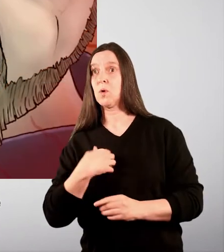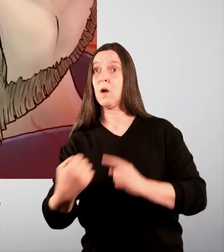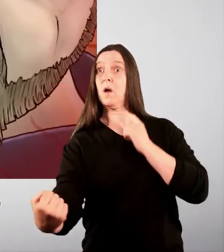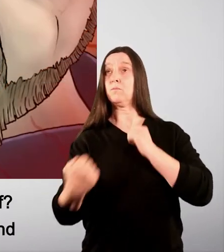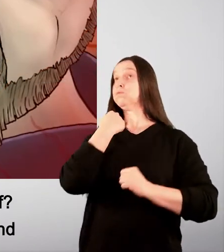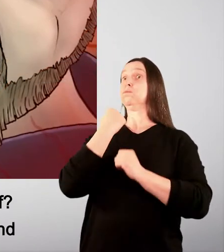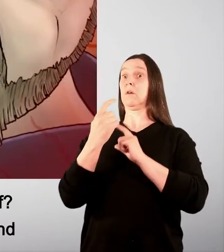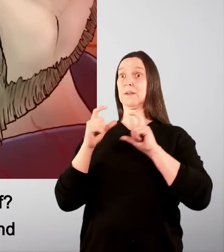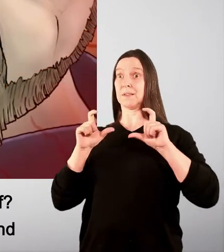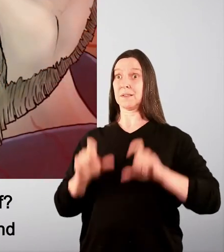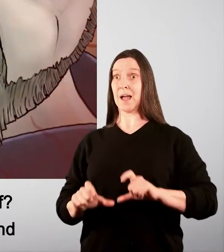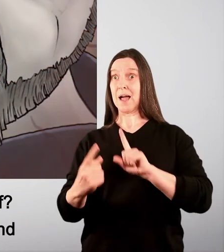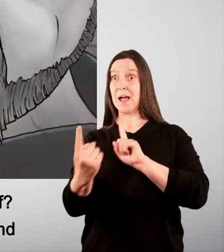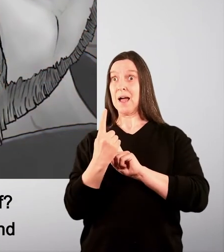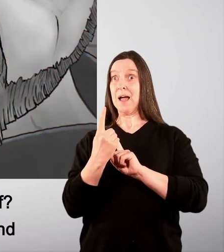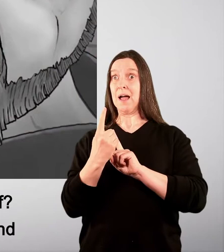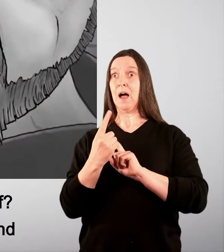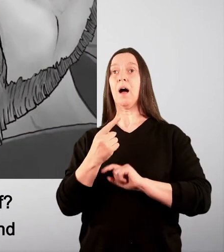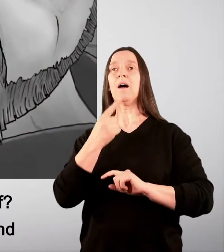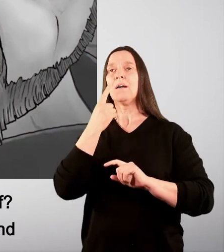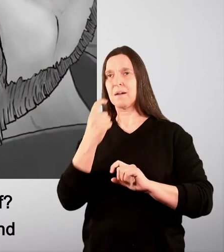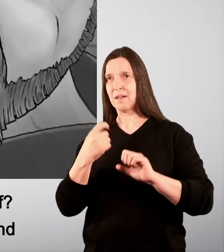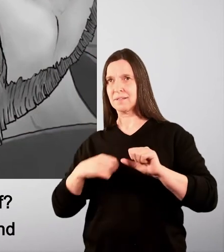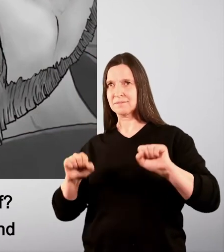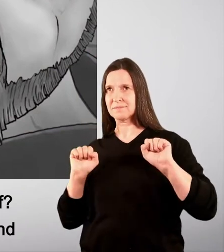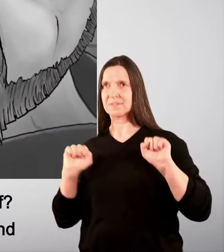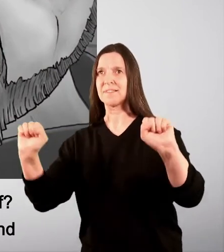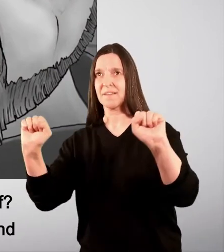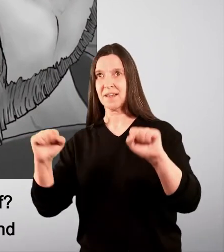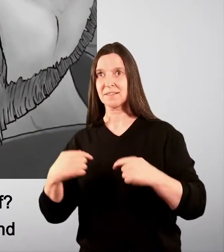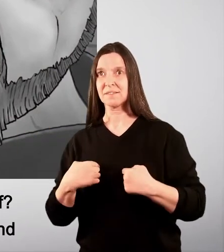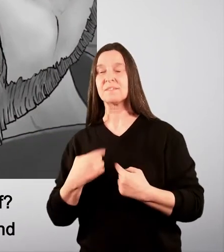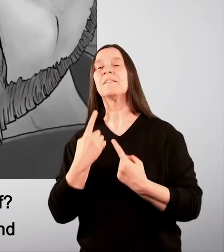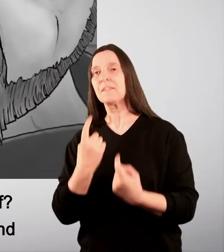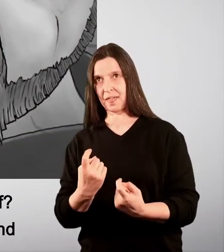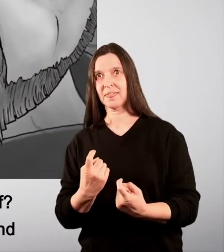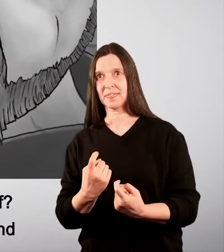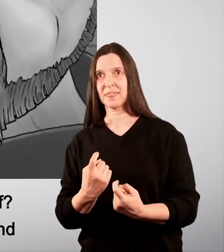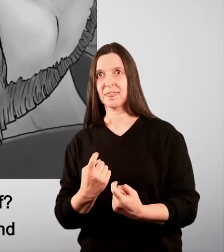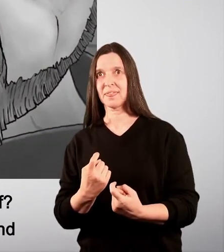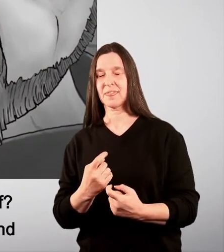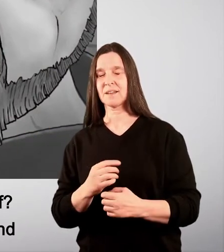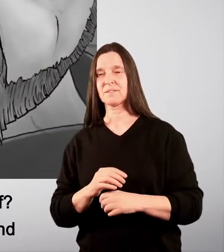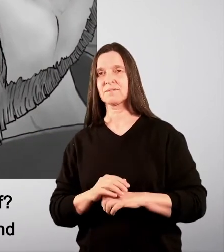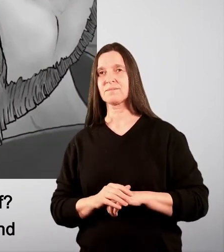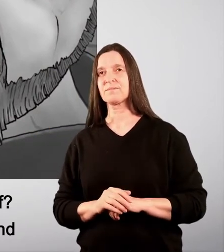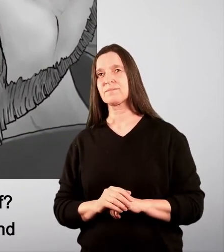He raises his hand to strike again. Now can you defend yourself? Did you feel